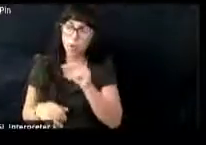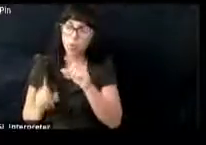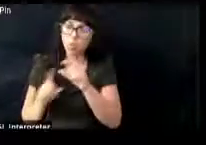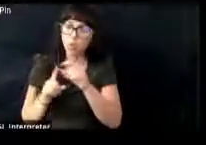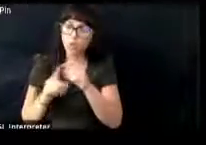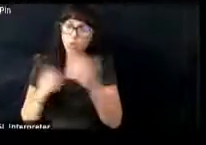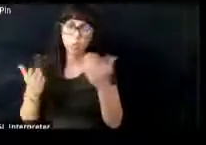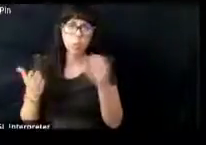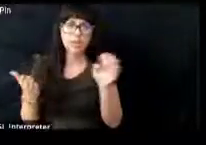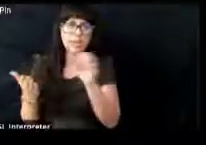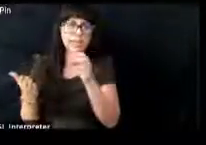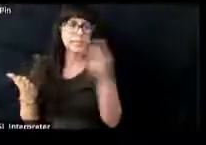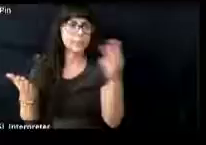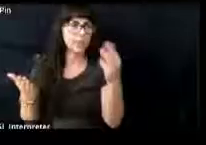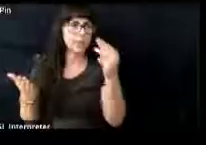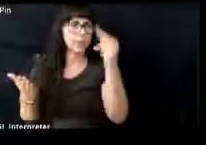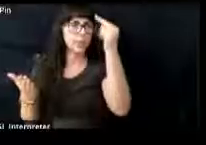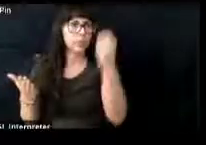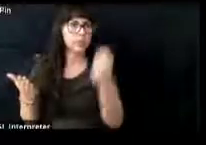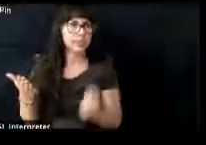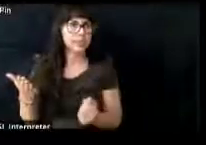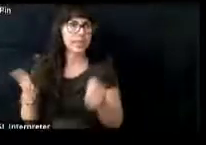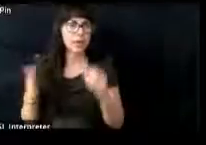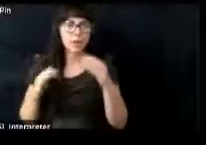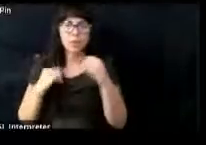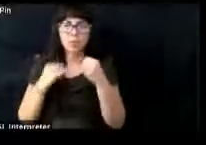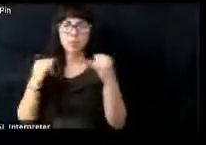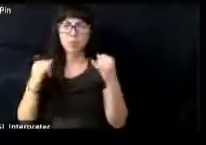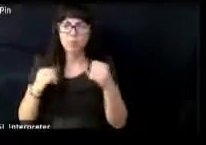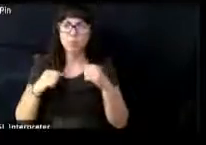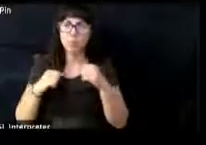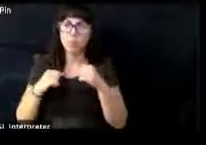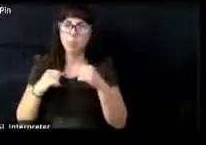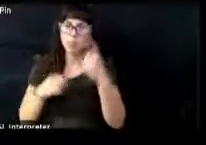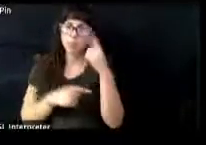east, west, north, and south borders are of the San Fernando